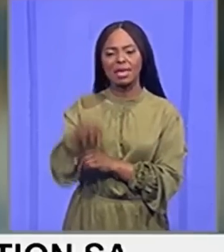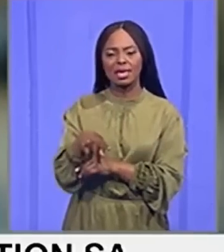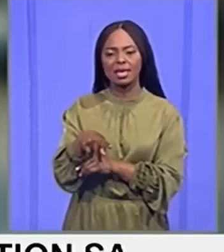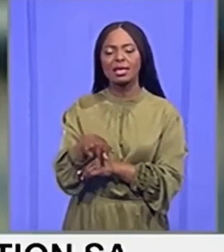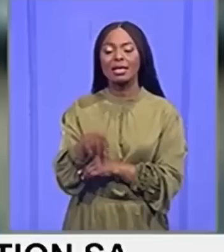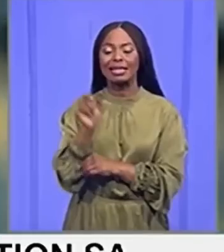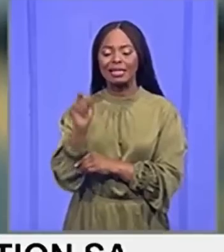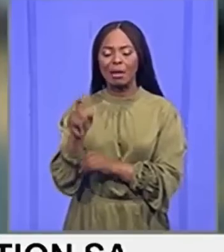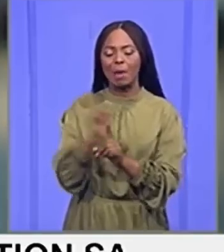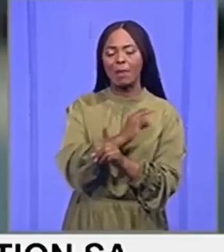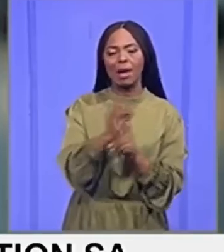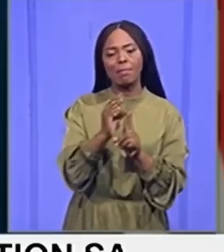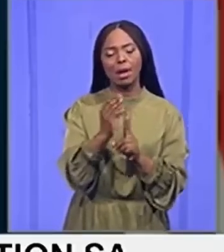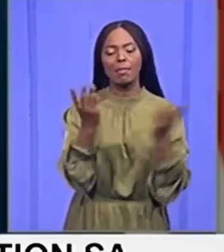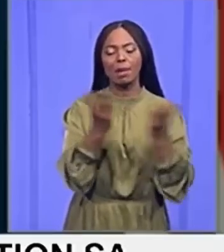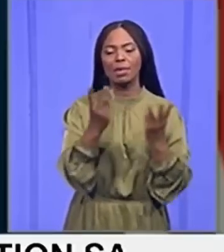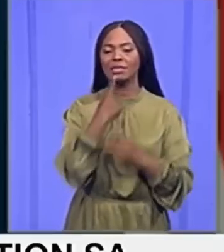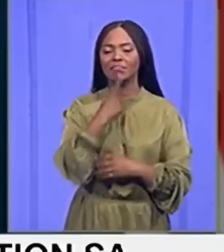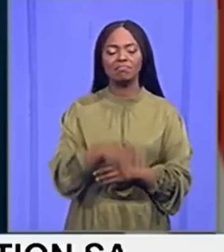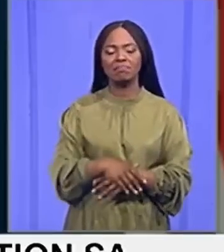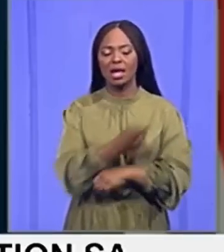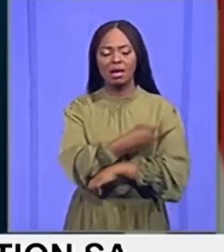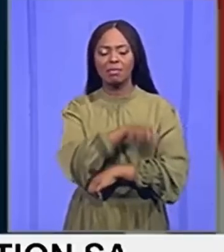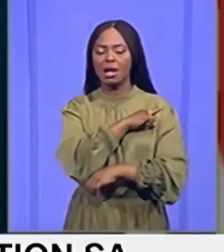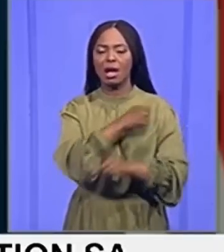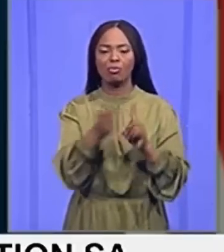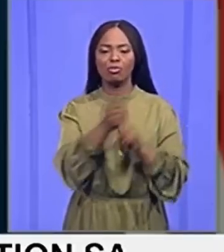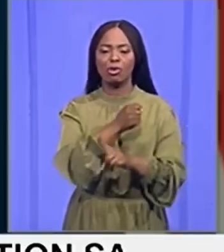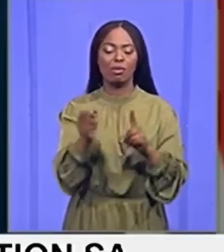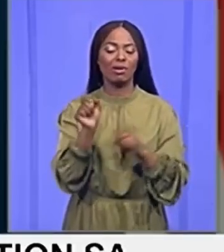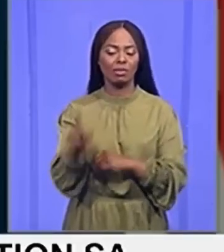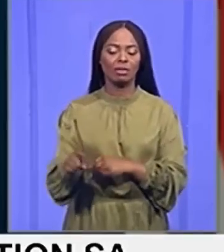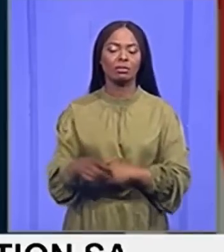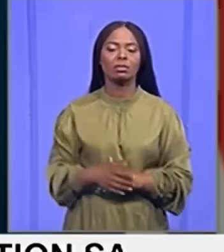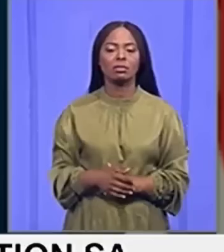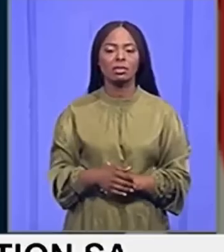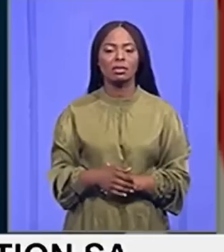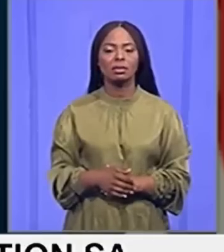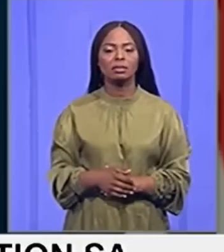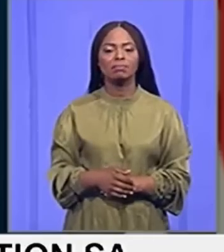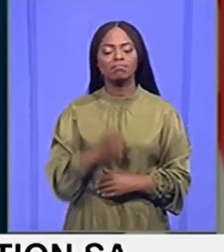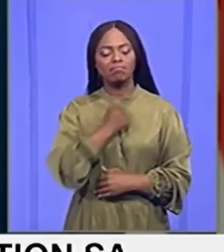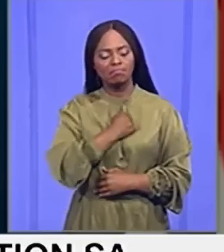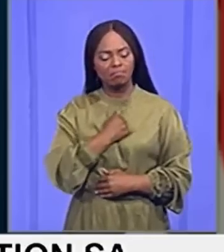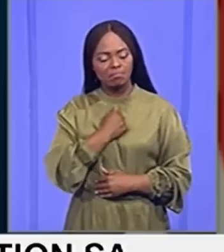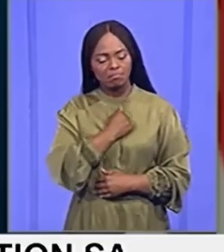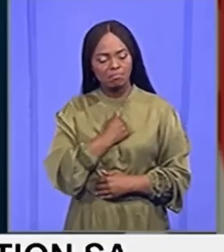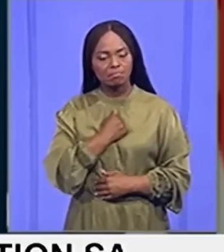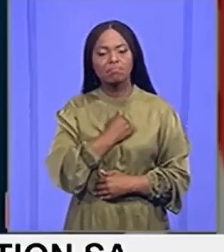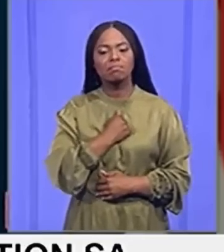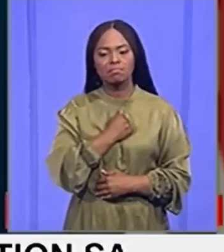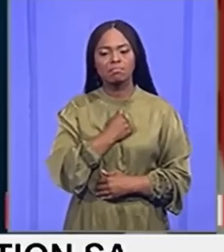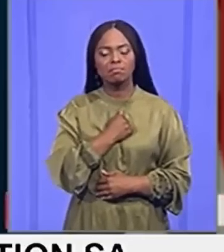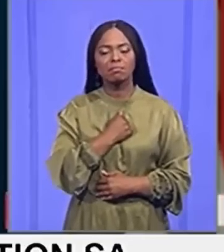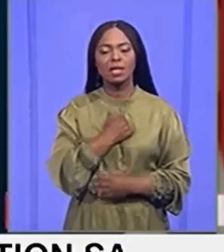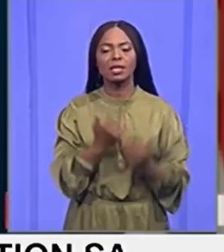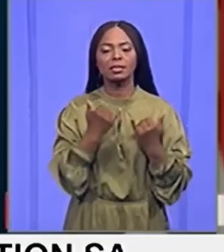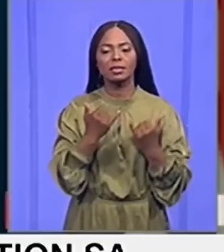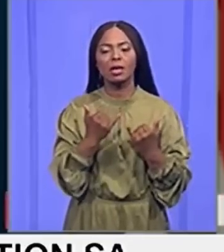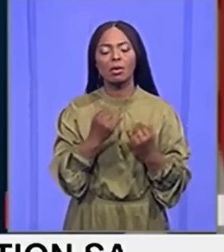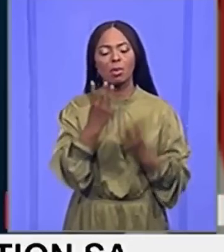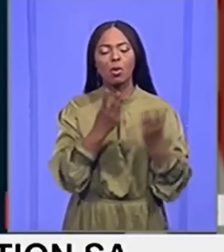tshebediso empe ya matla. Let me start this morning by expressing my absolute condemnation of the violent attack